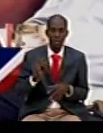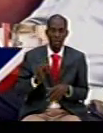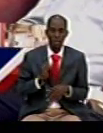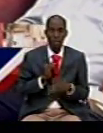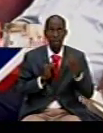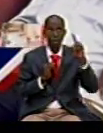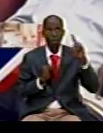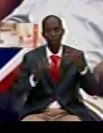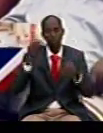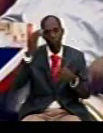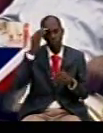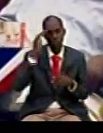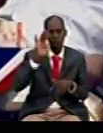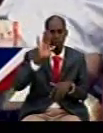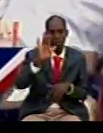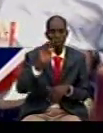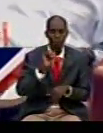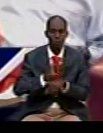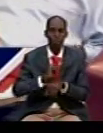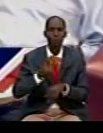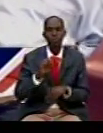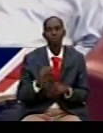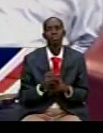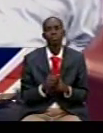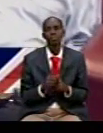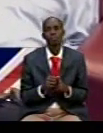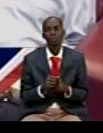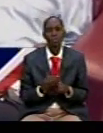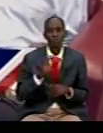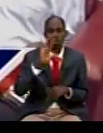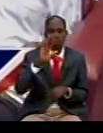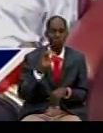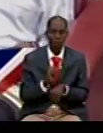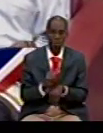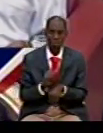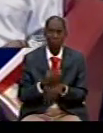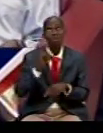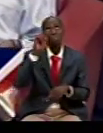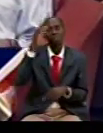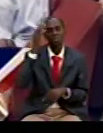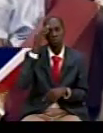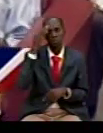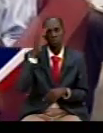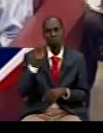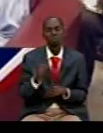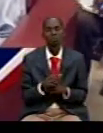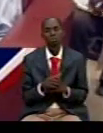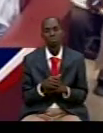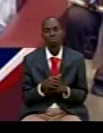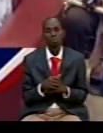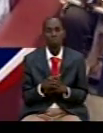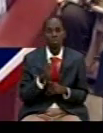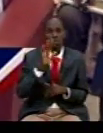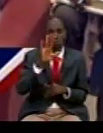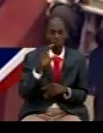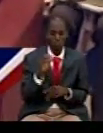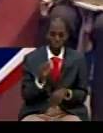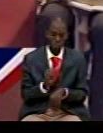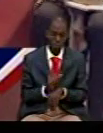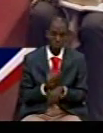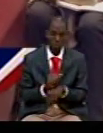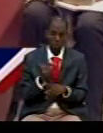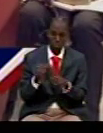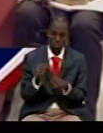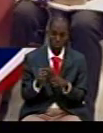know thy works. Your words, he knows. Your works,